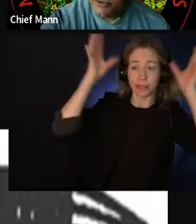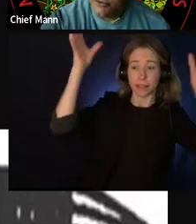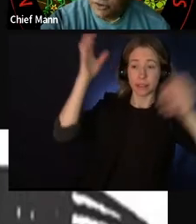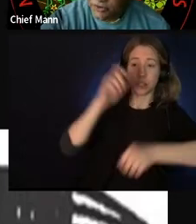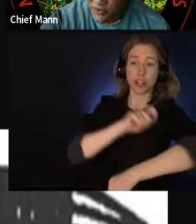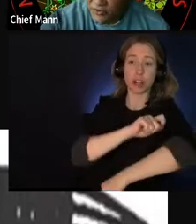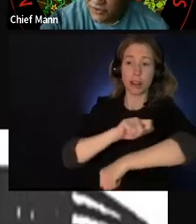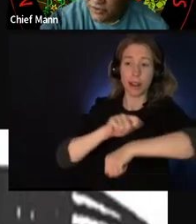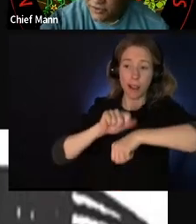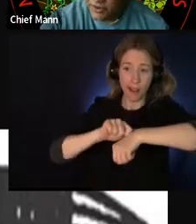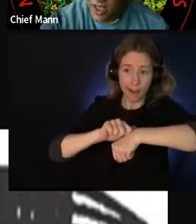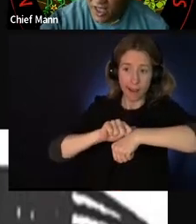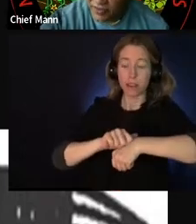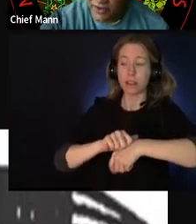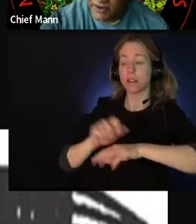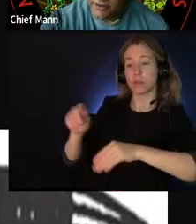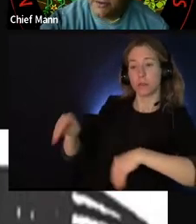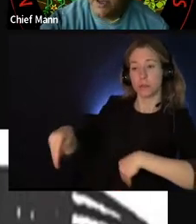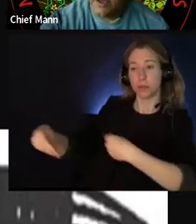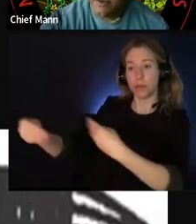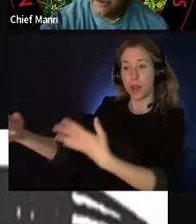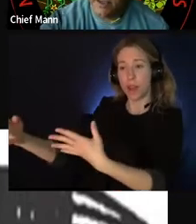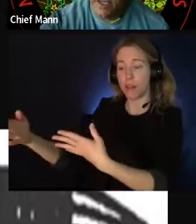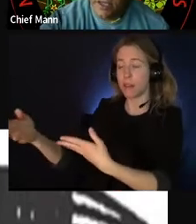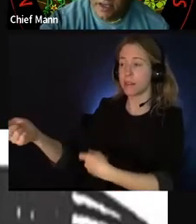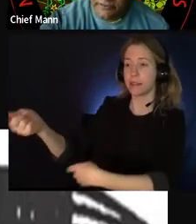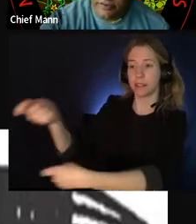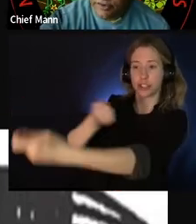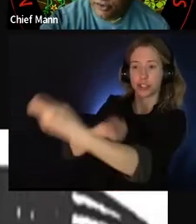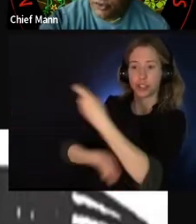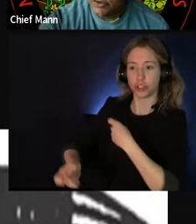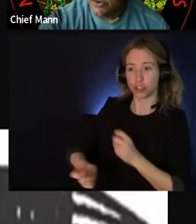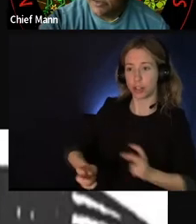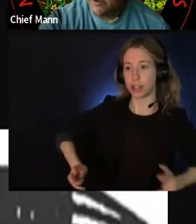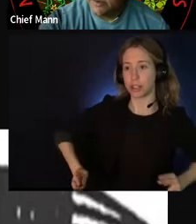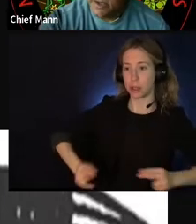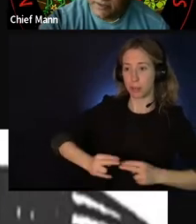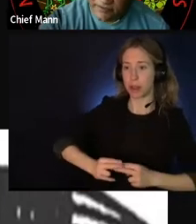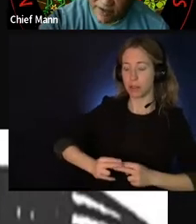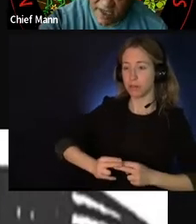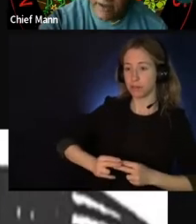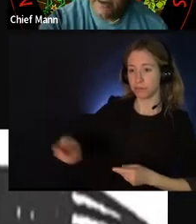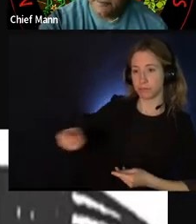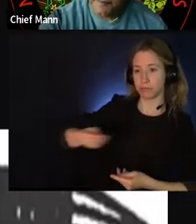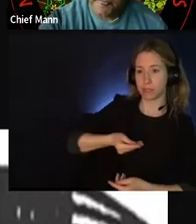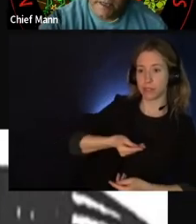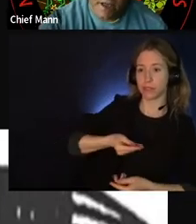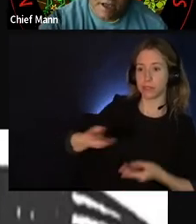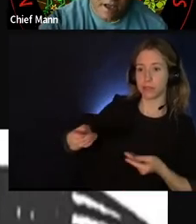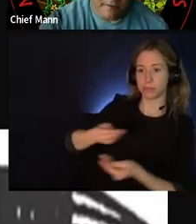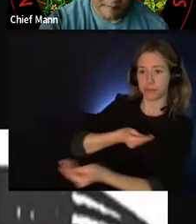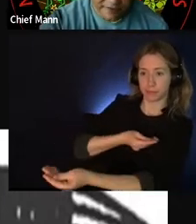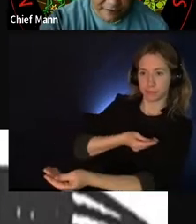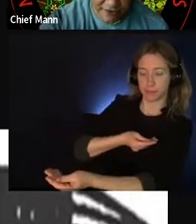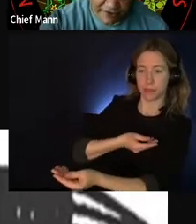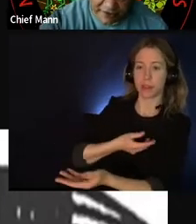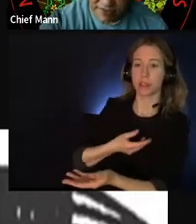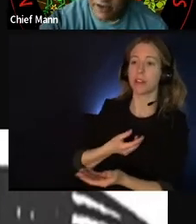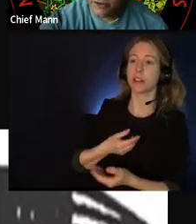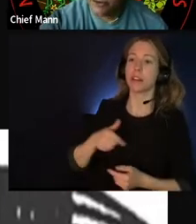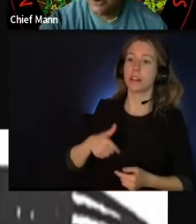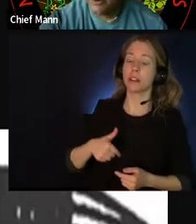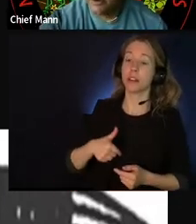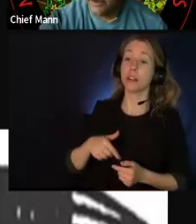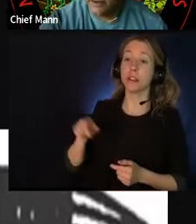begun to record on that deer hide every renewal that we have had,